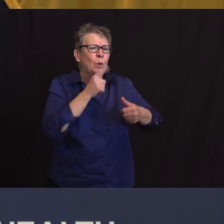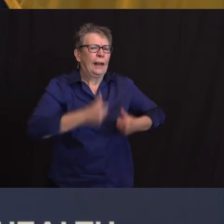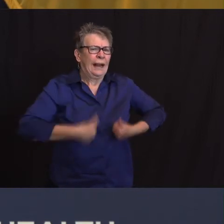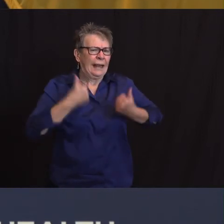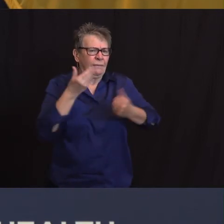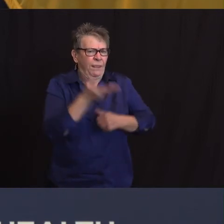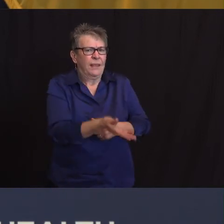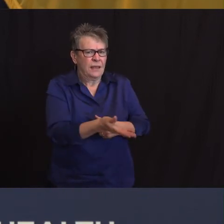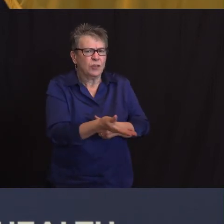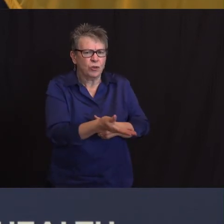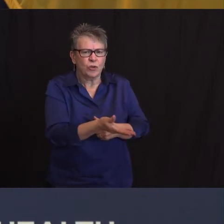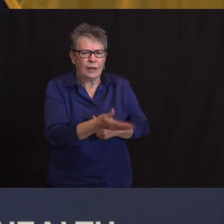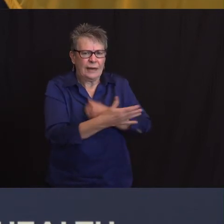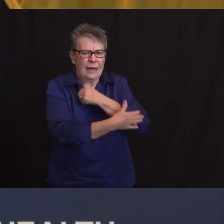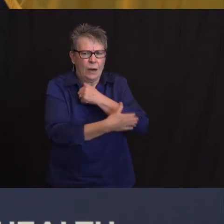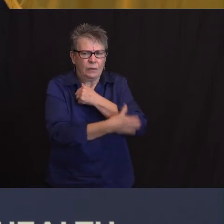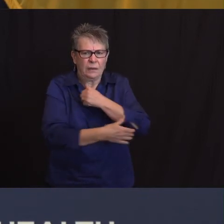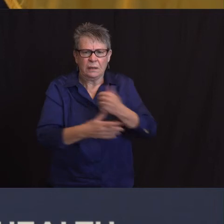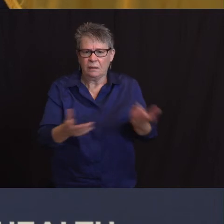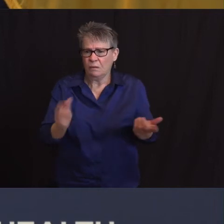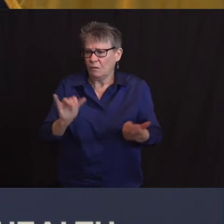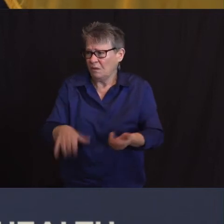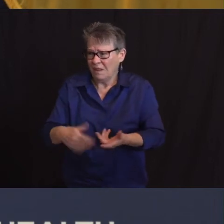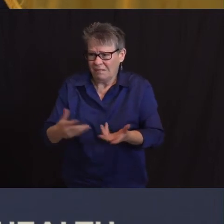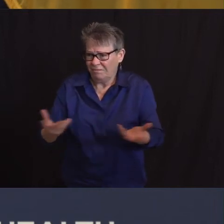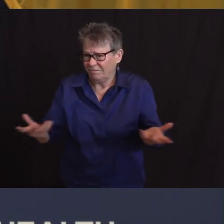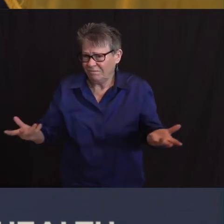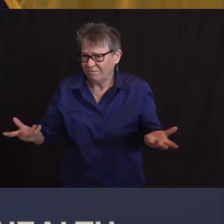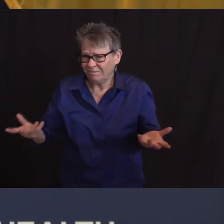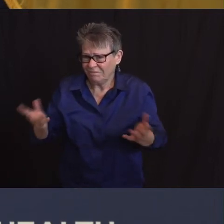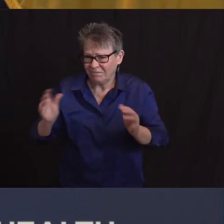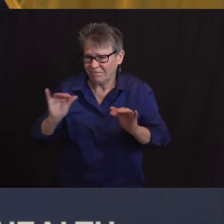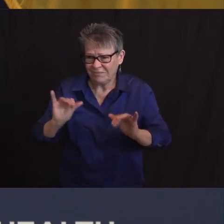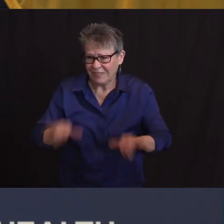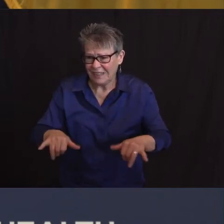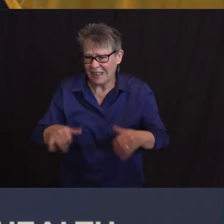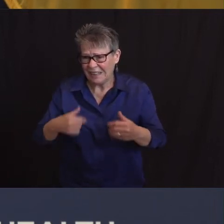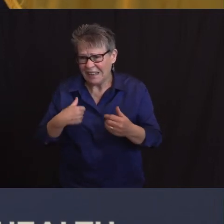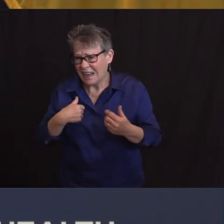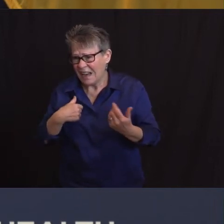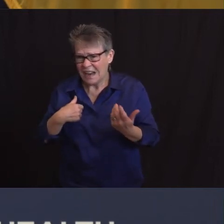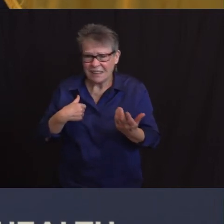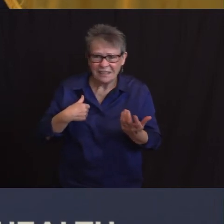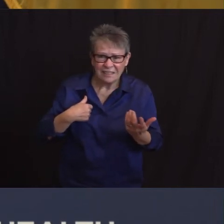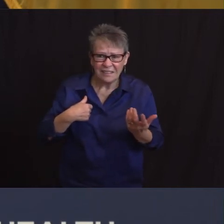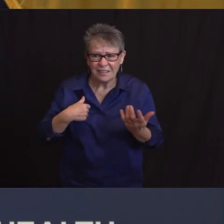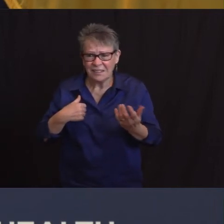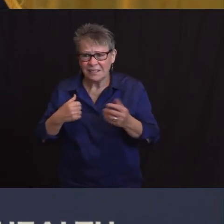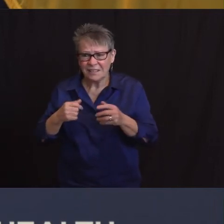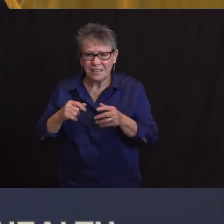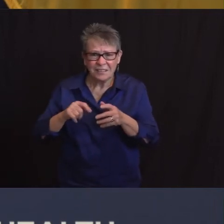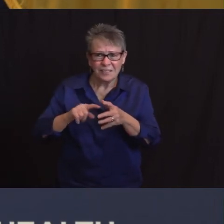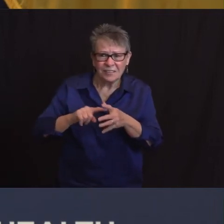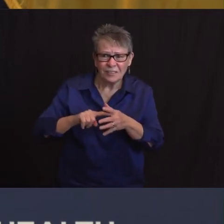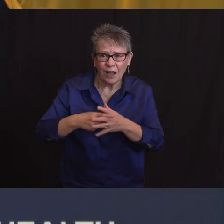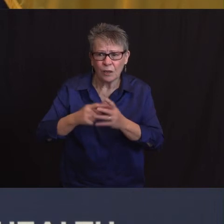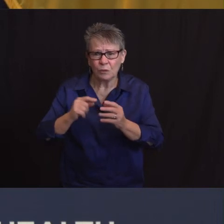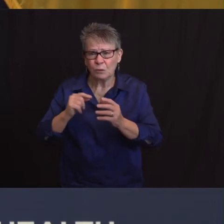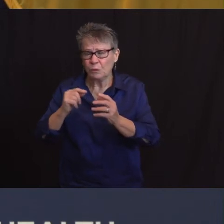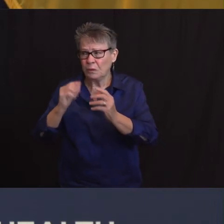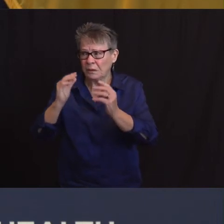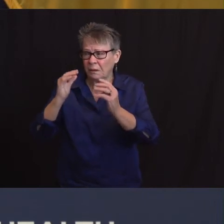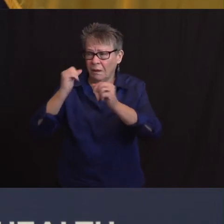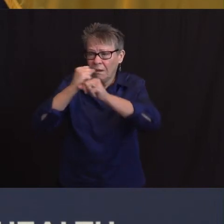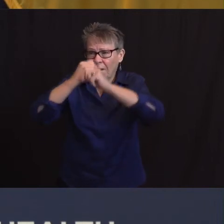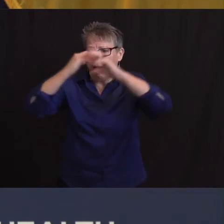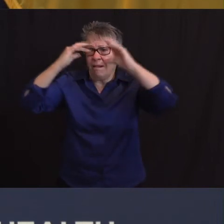but you get, you just start to imagine 1 million shots gets to 2 million, 3 million. I mean, this thing starts to rack